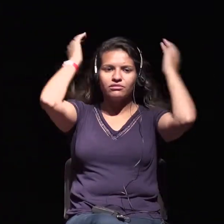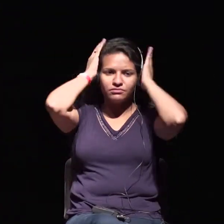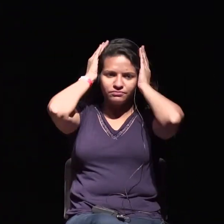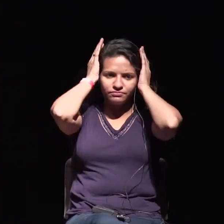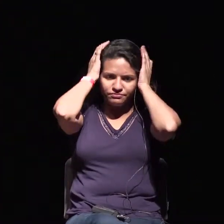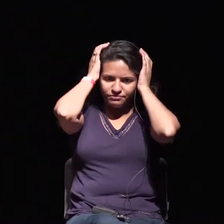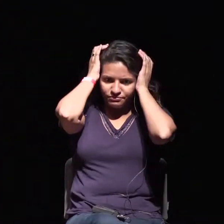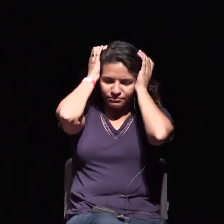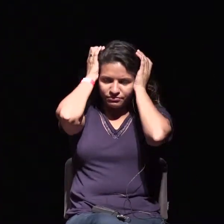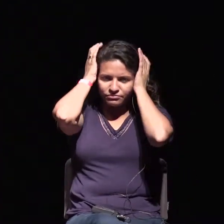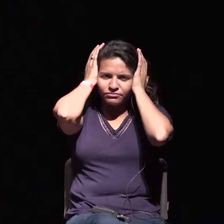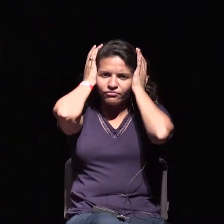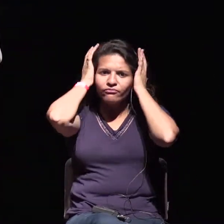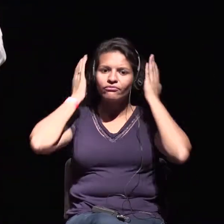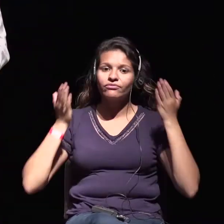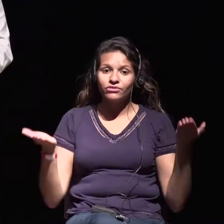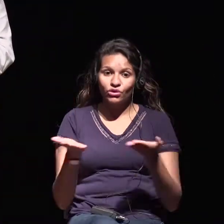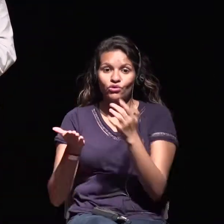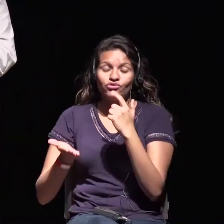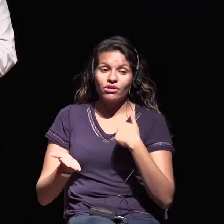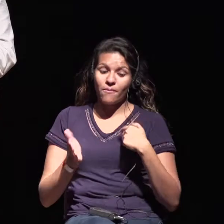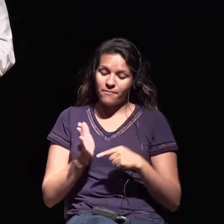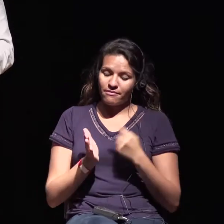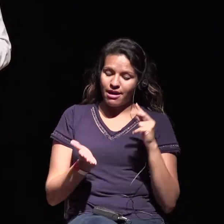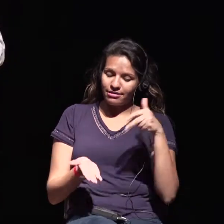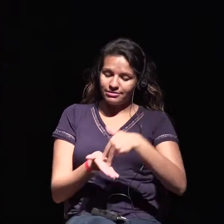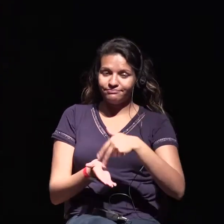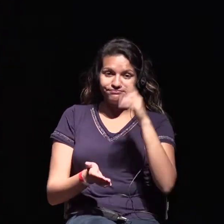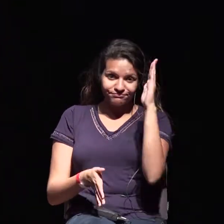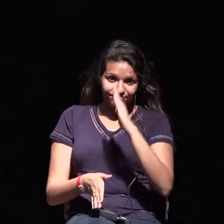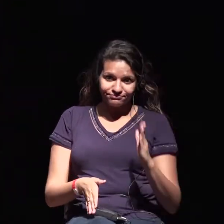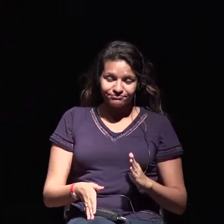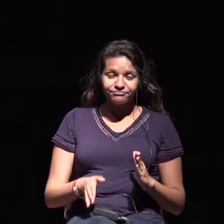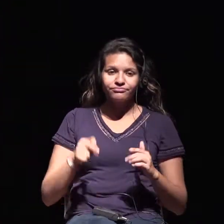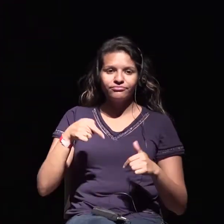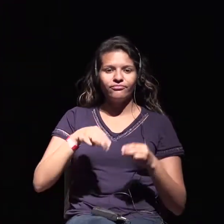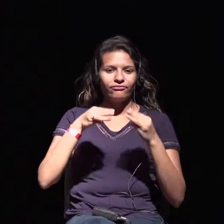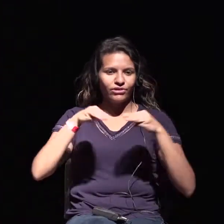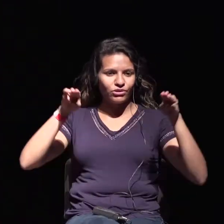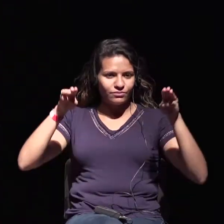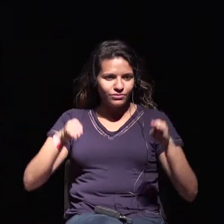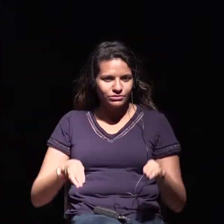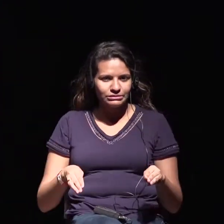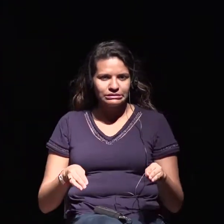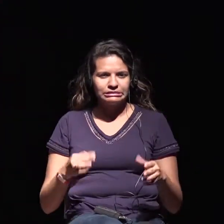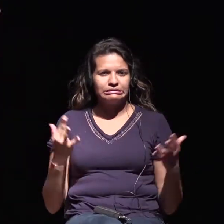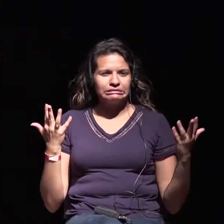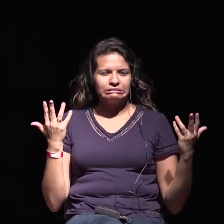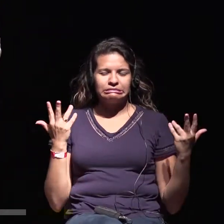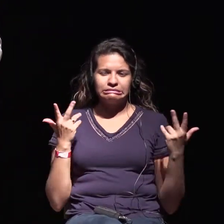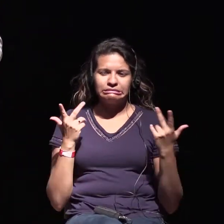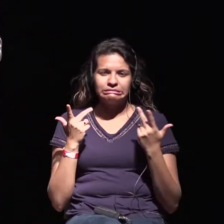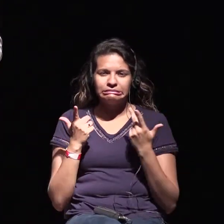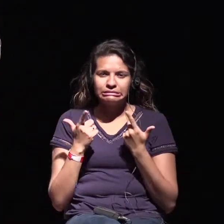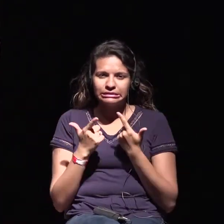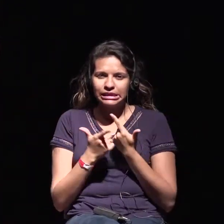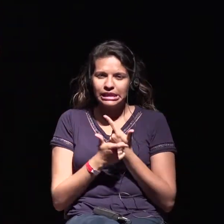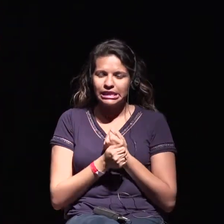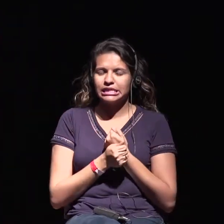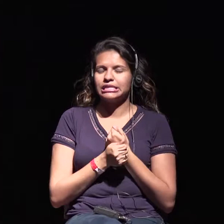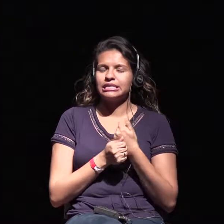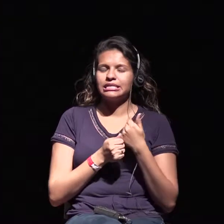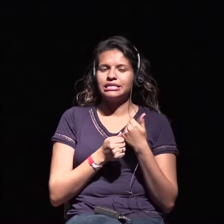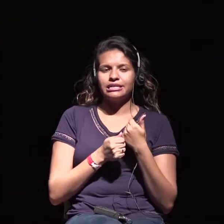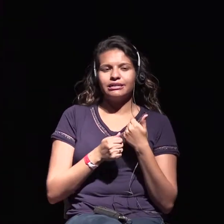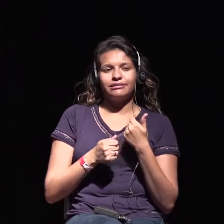and what a beautiful anti-museum. And how wonderful it is to experience another understanding of what